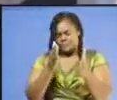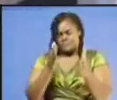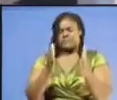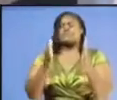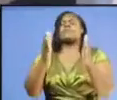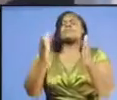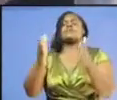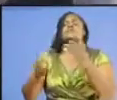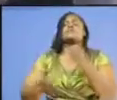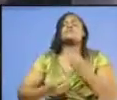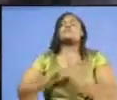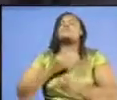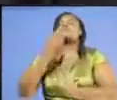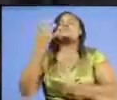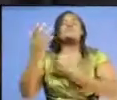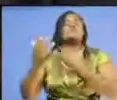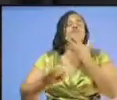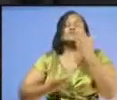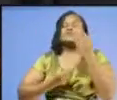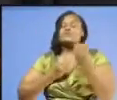time.